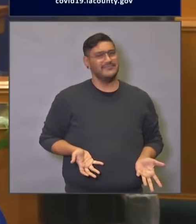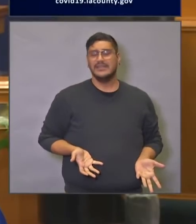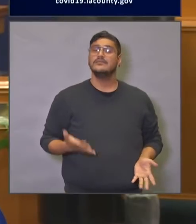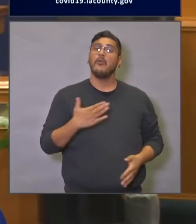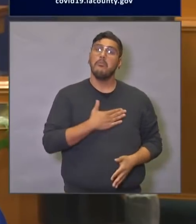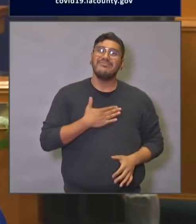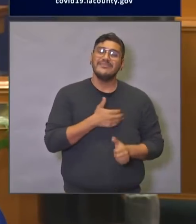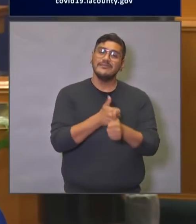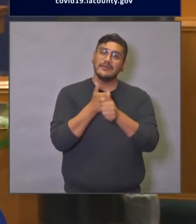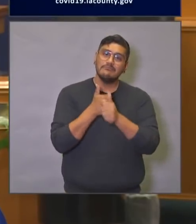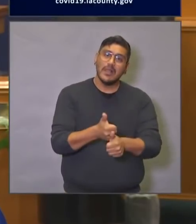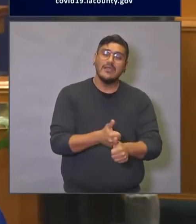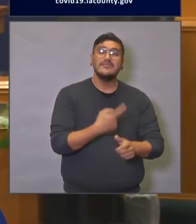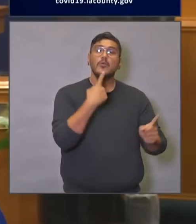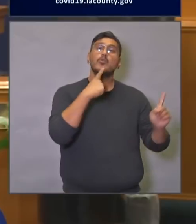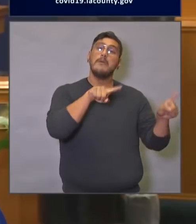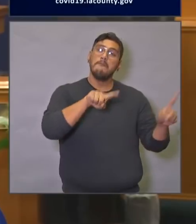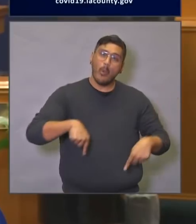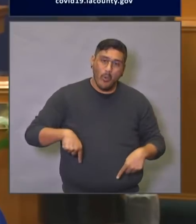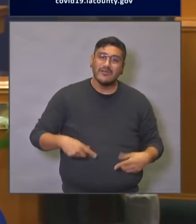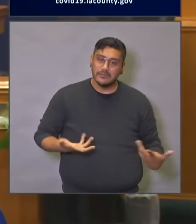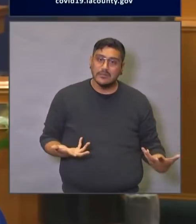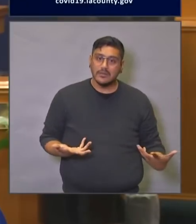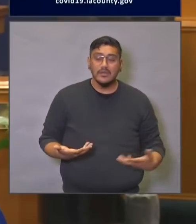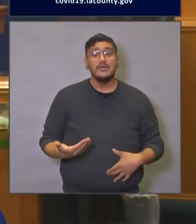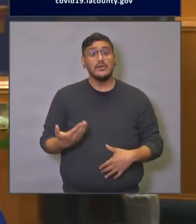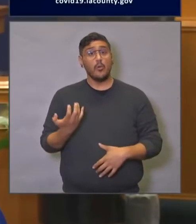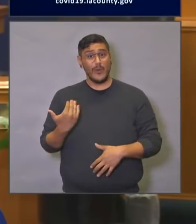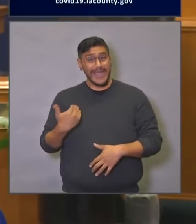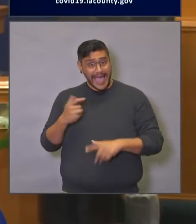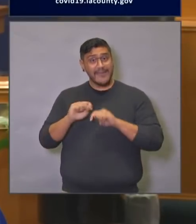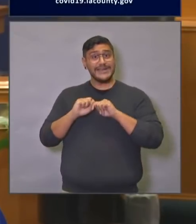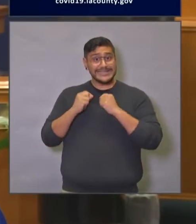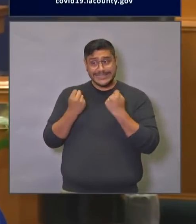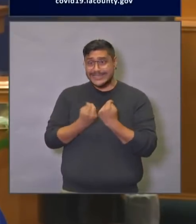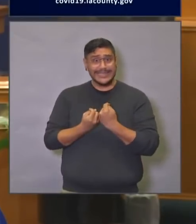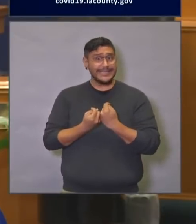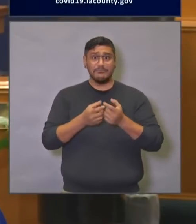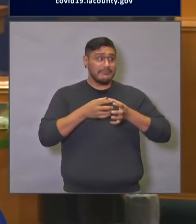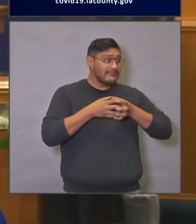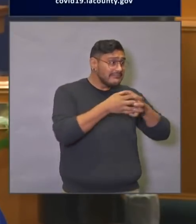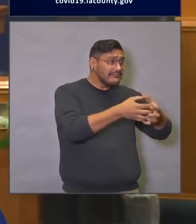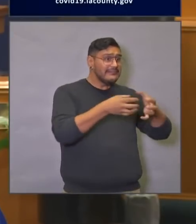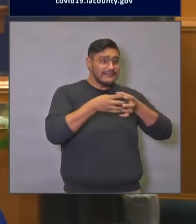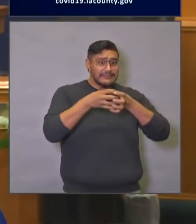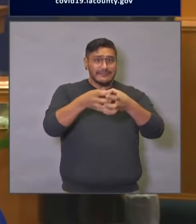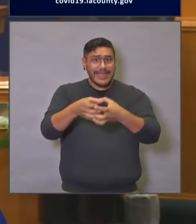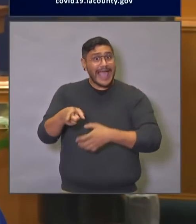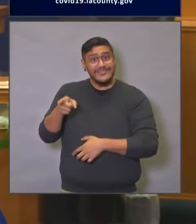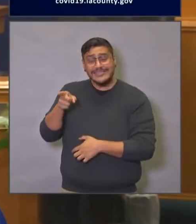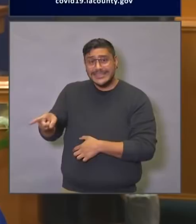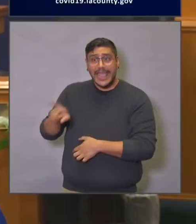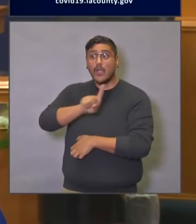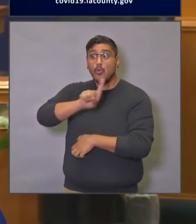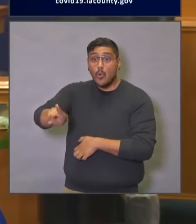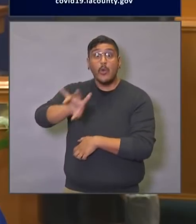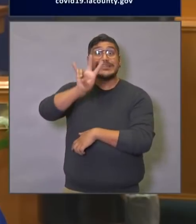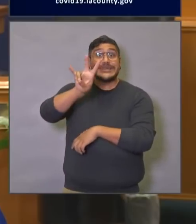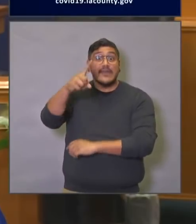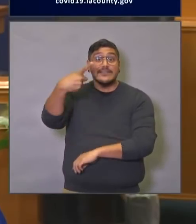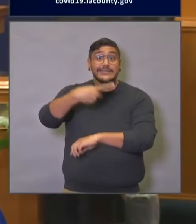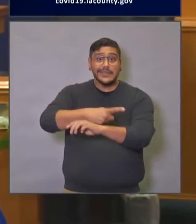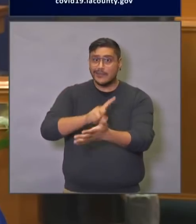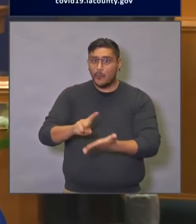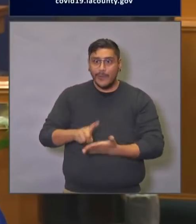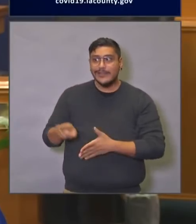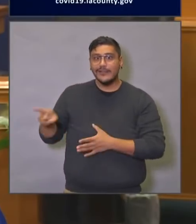to us. We have a team that is going out 7 days a week investigating. So that is a huge